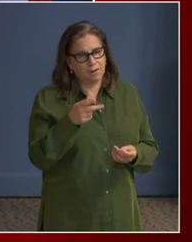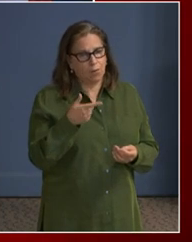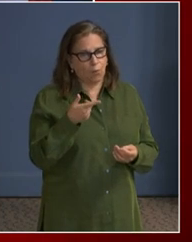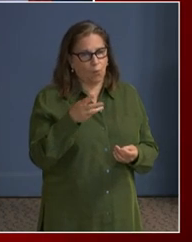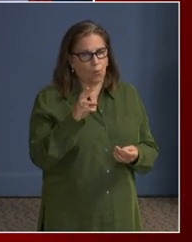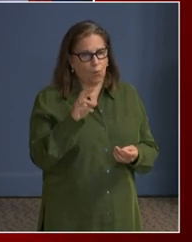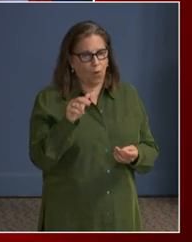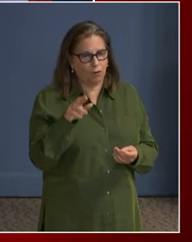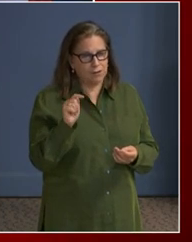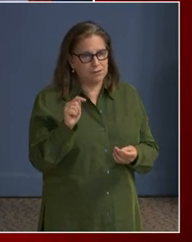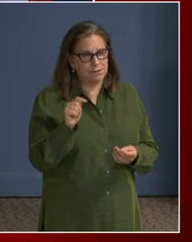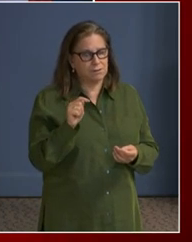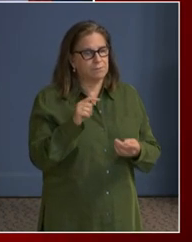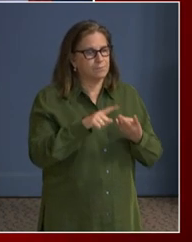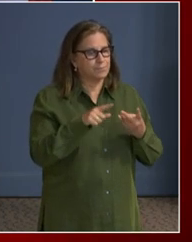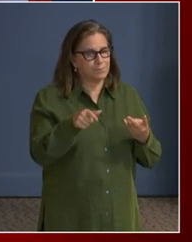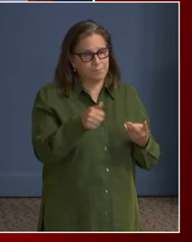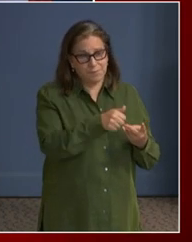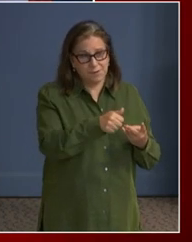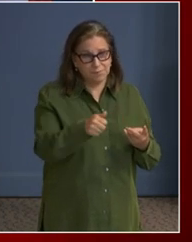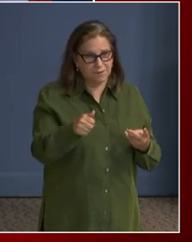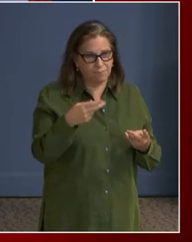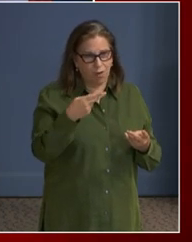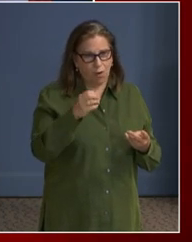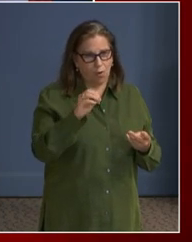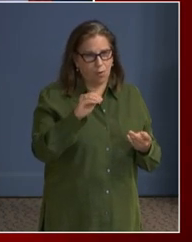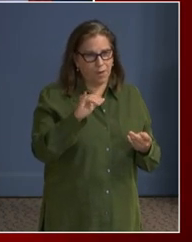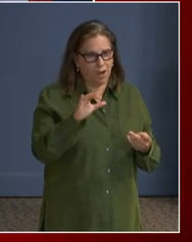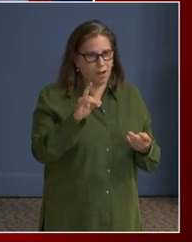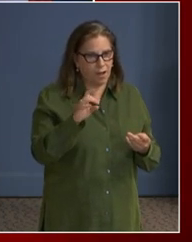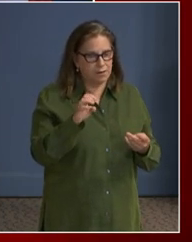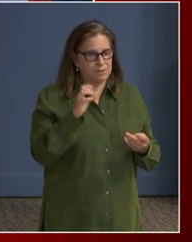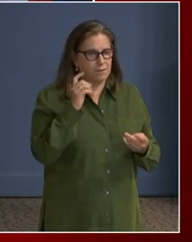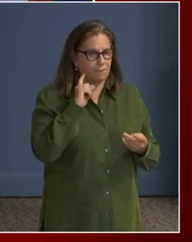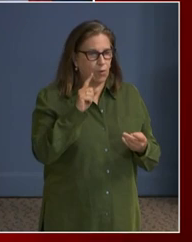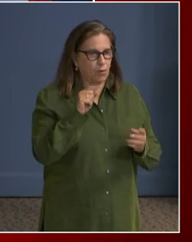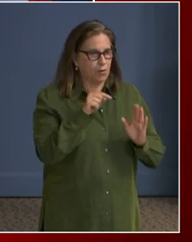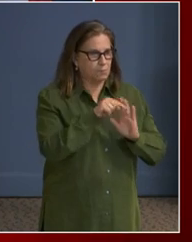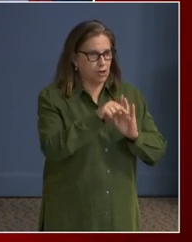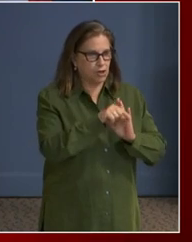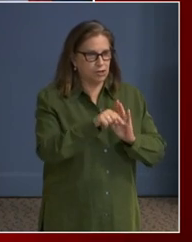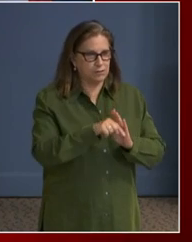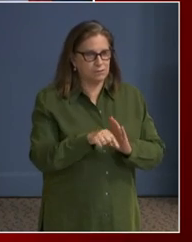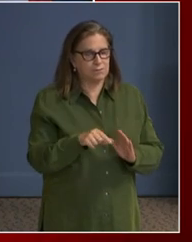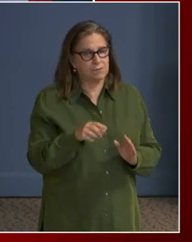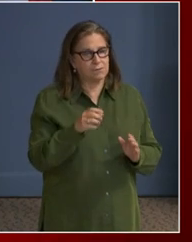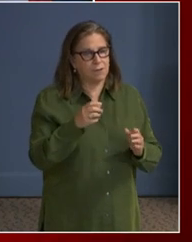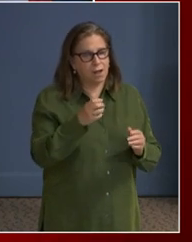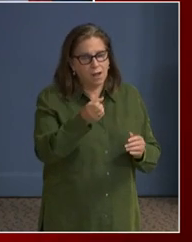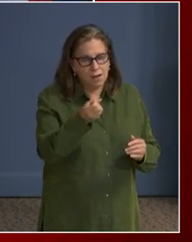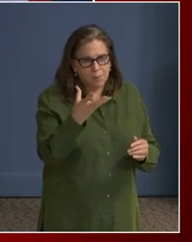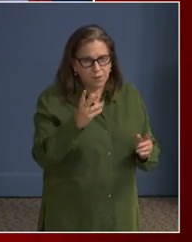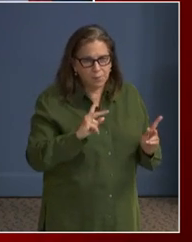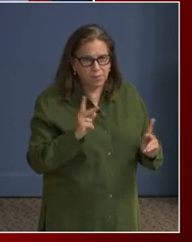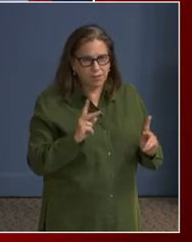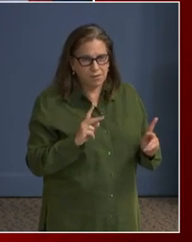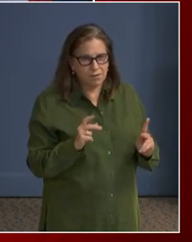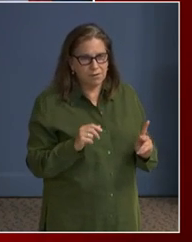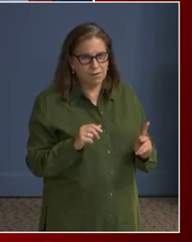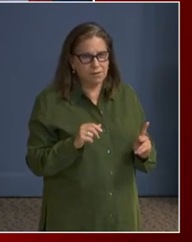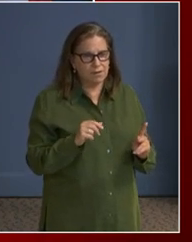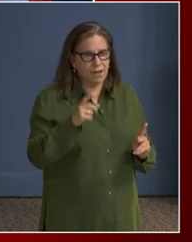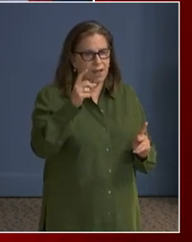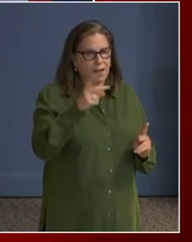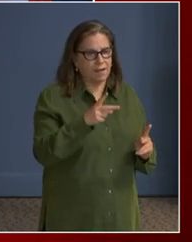and 2019, it runs about 50% of the people that we arrest for homicide in this city have a prior gun charge. Do you have